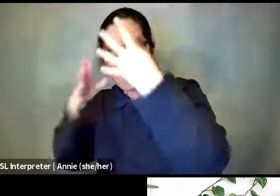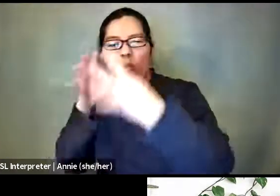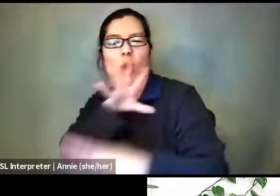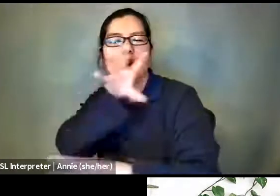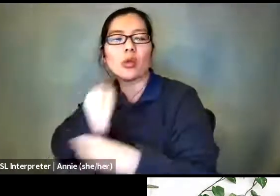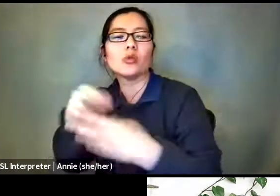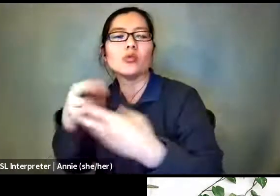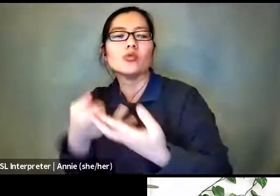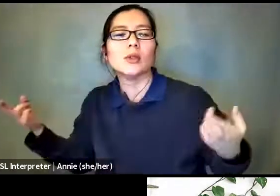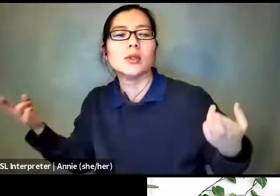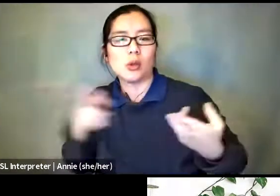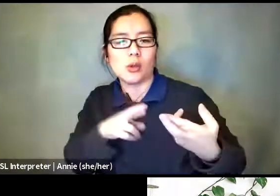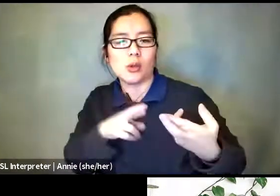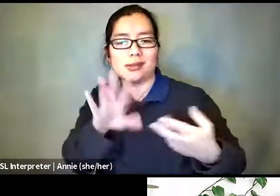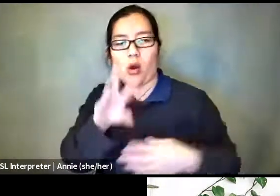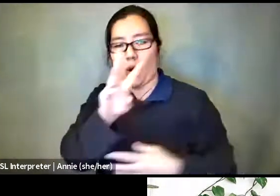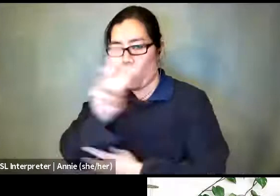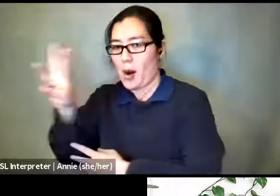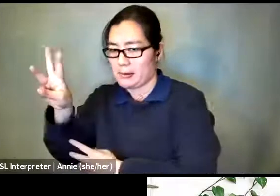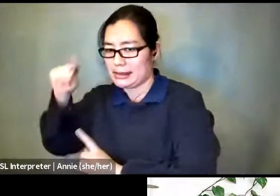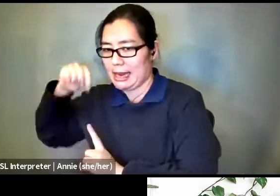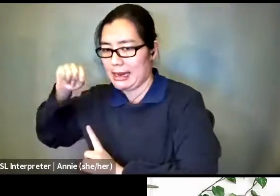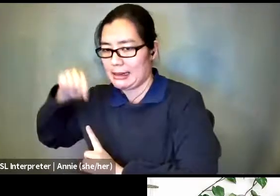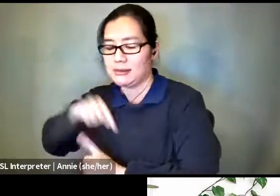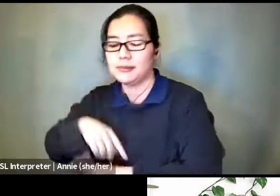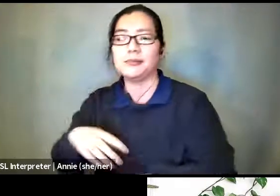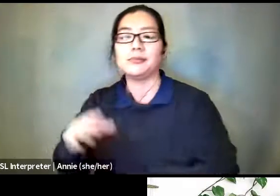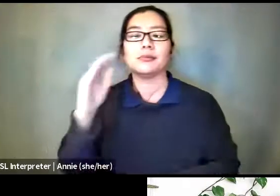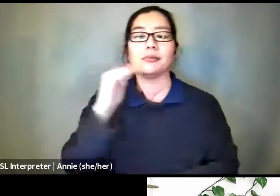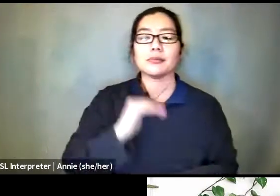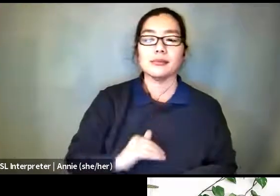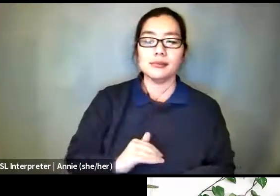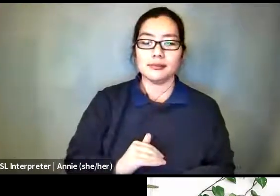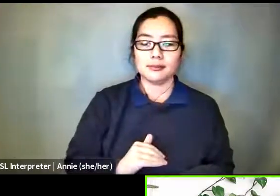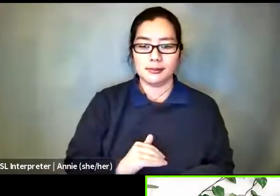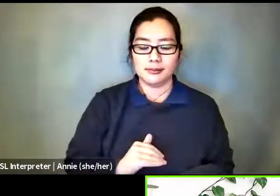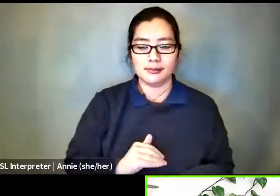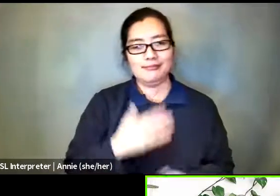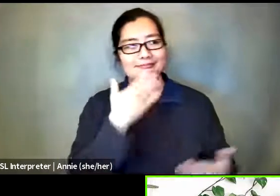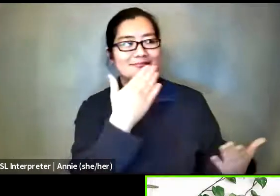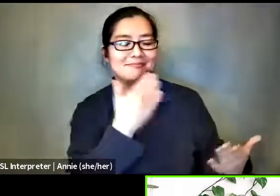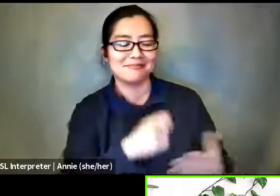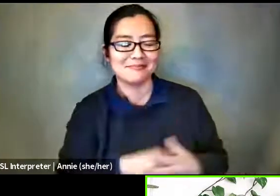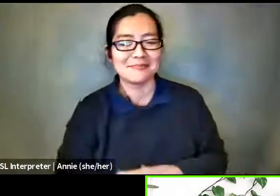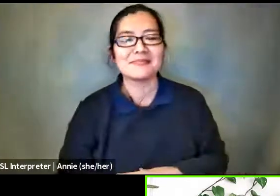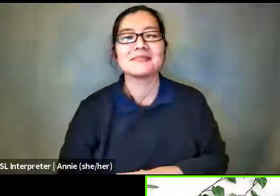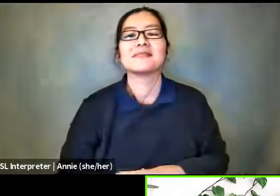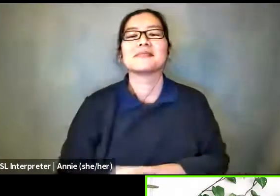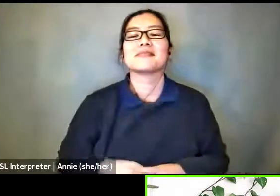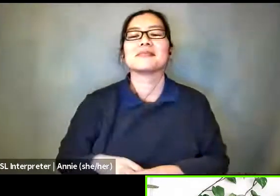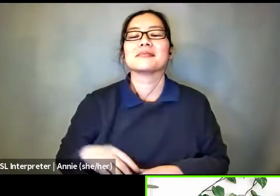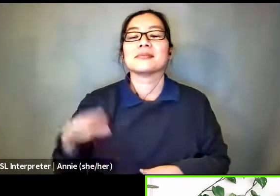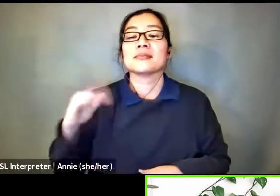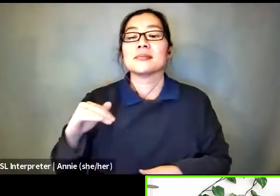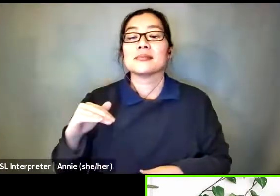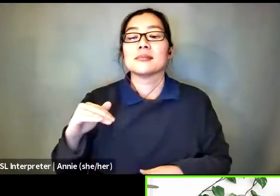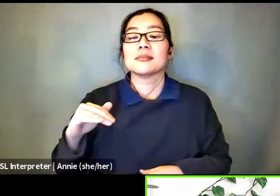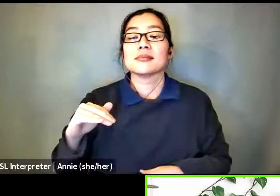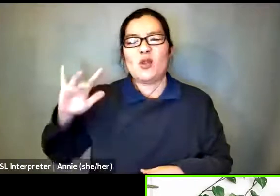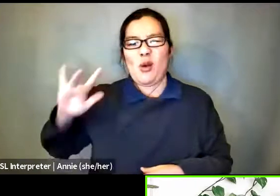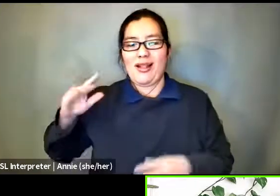website at changecatalyst.co/allyship series. Thank you. Yes, and so if you click on that, you can see a